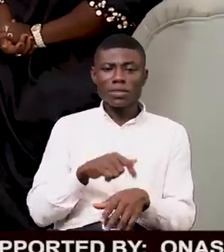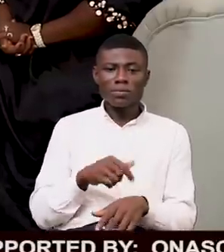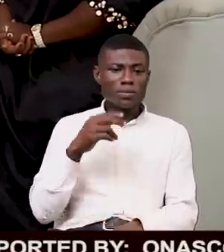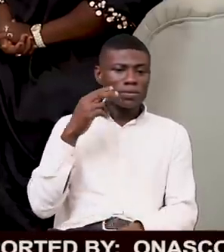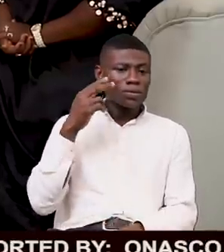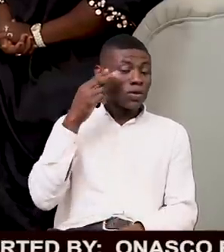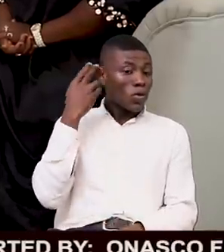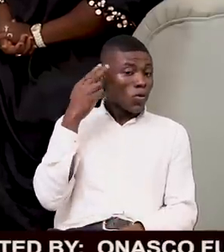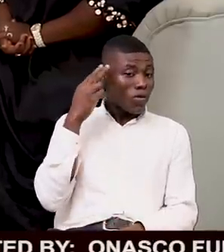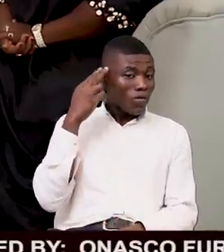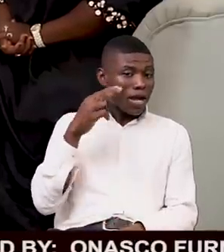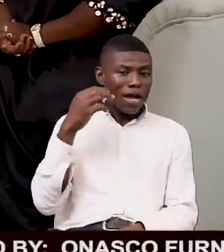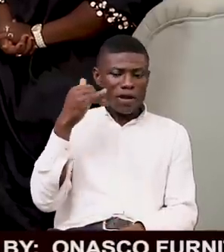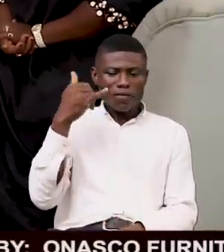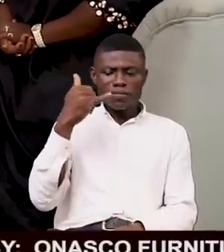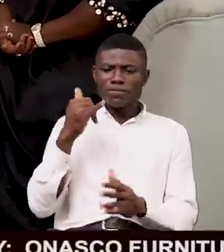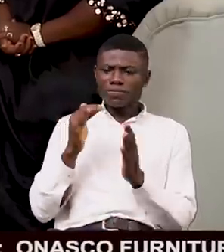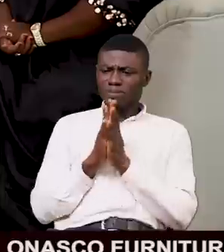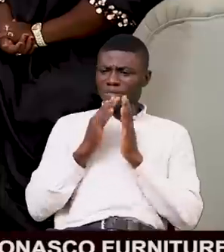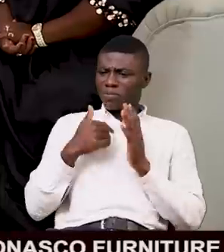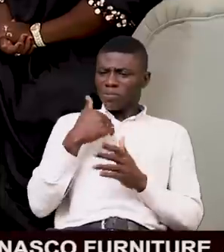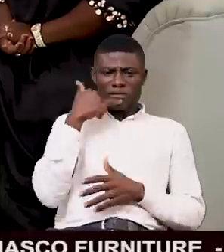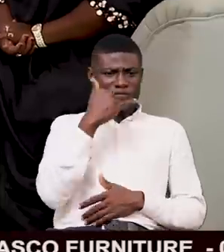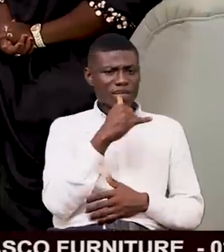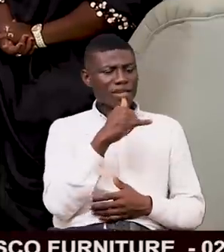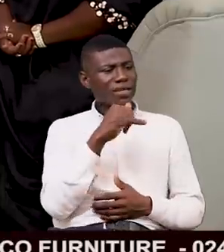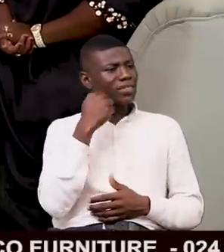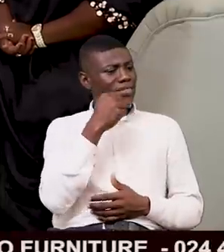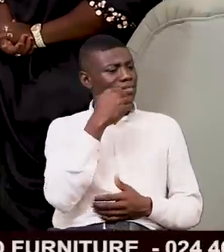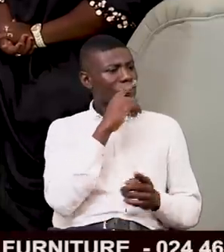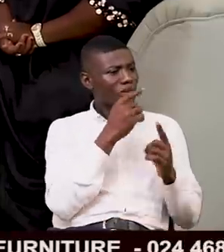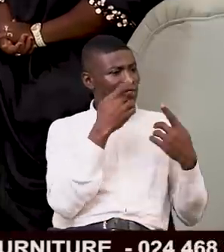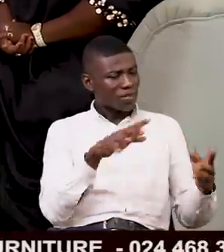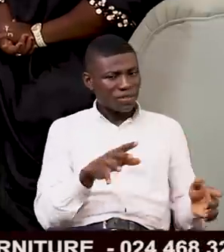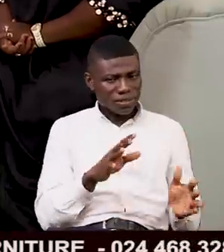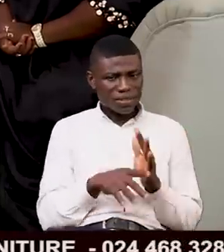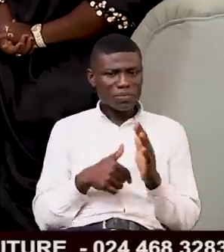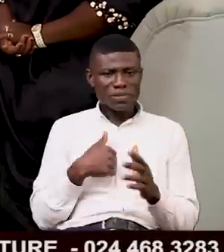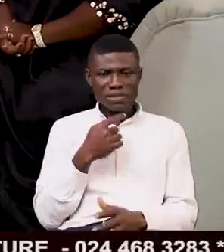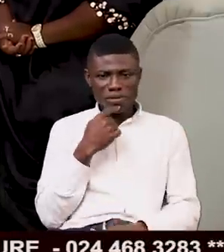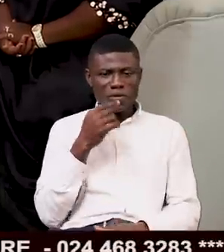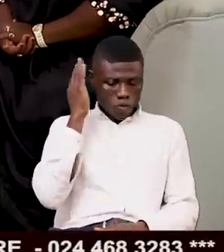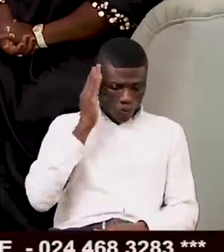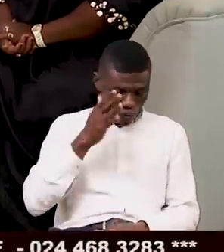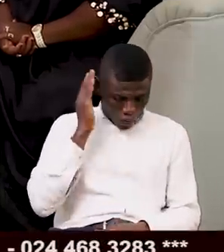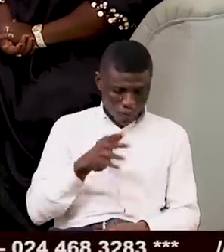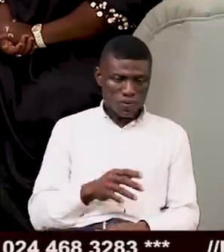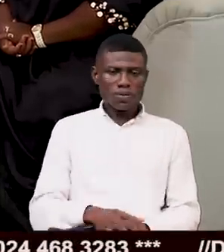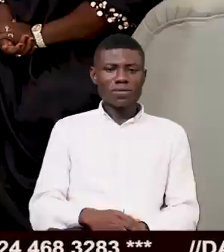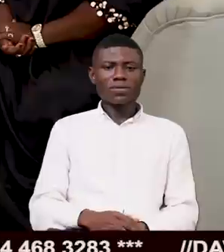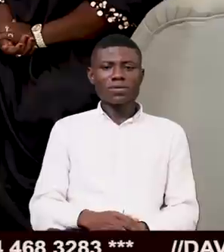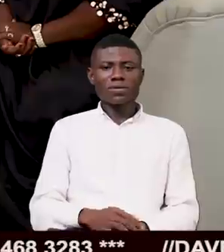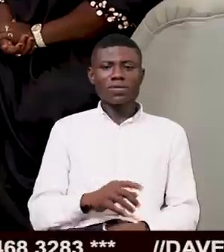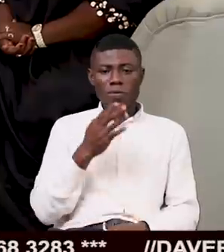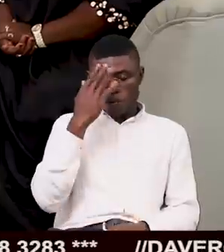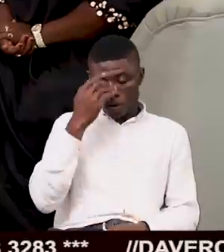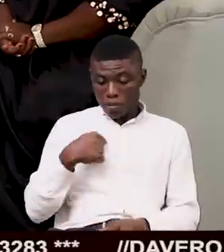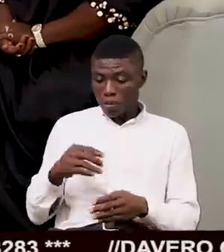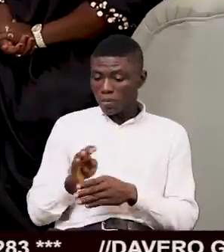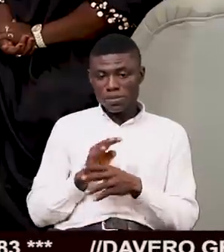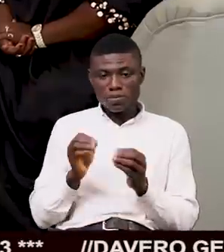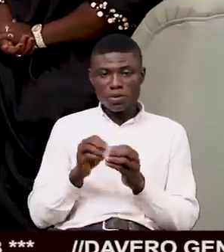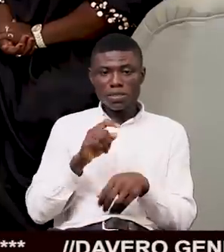offense, besides my friend, Anna. Okay. Aha, and I miss you, my friend. Because no me busy